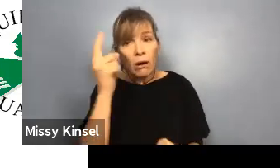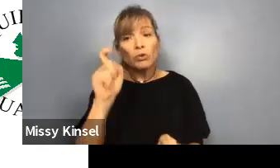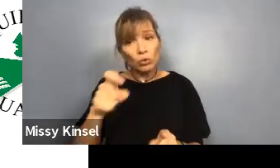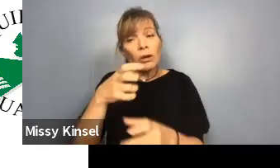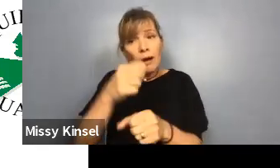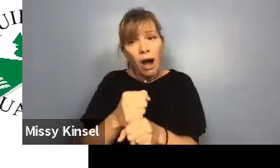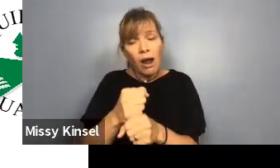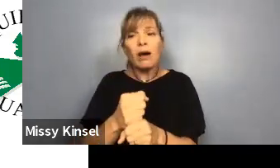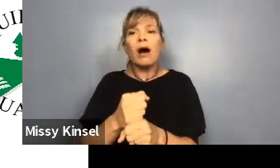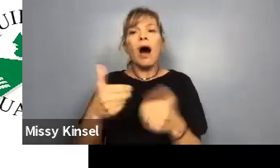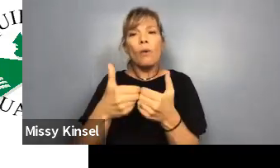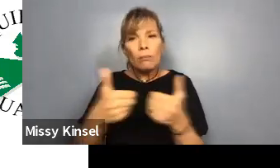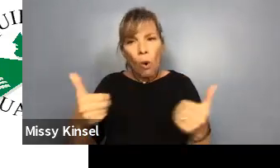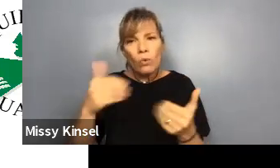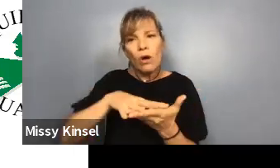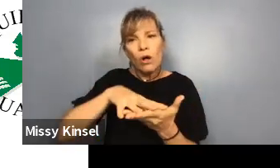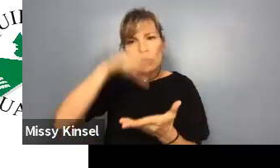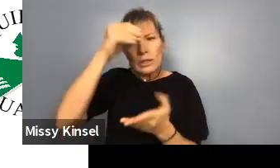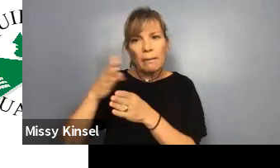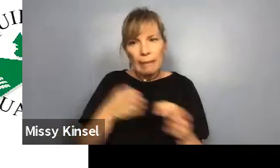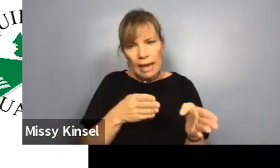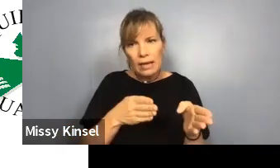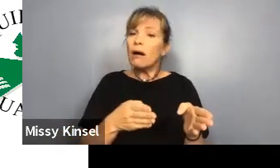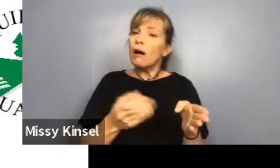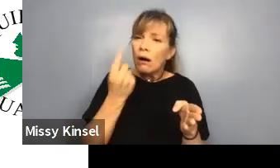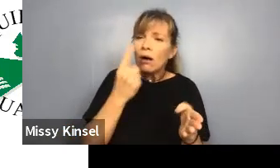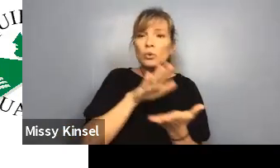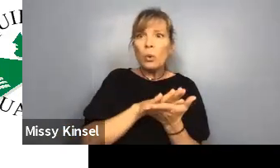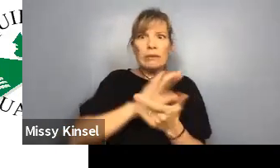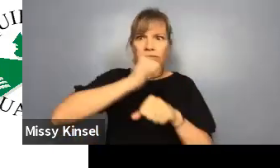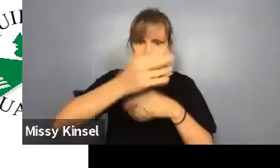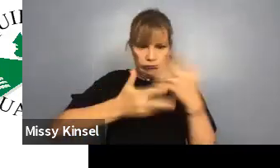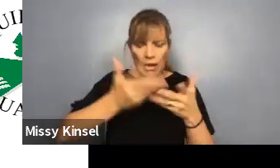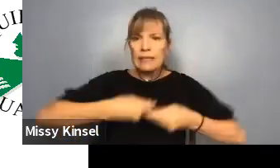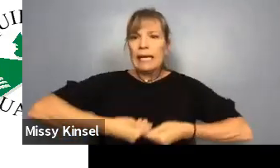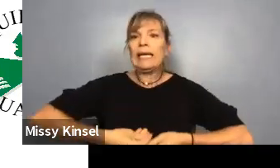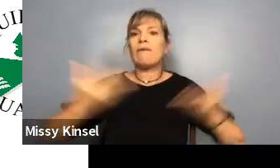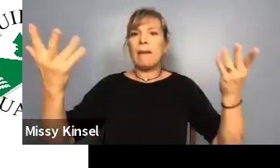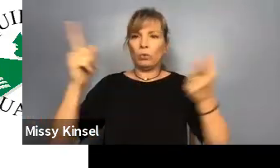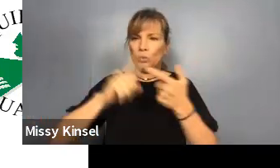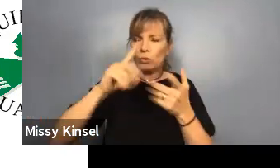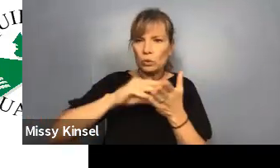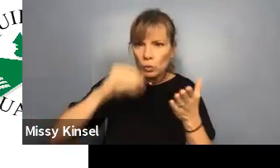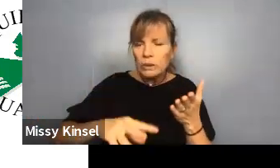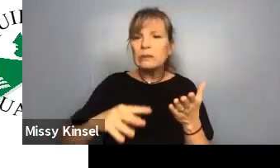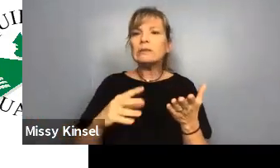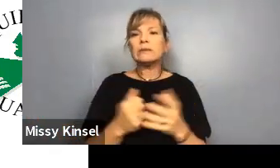learning plan. Of course, you know, schools have had to get those together and then get them out